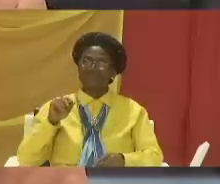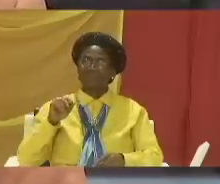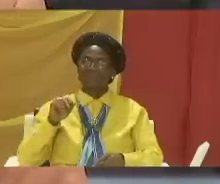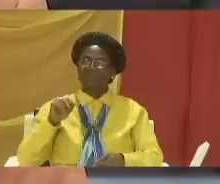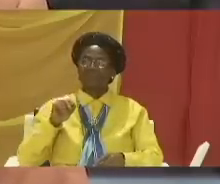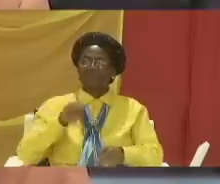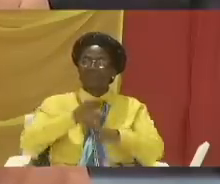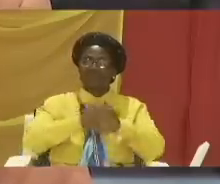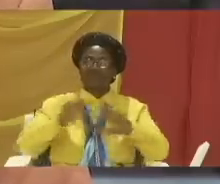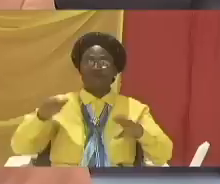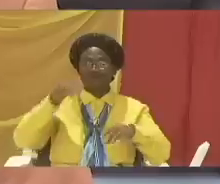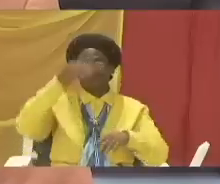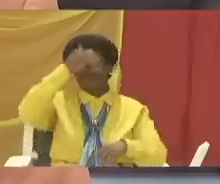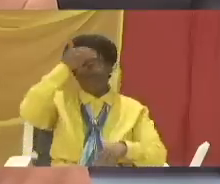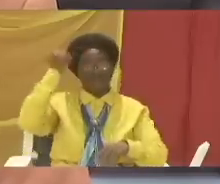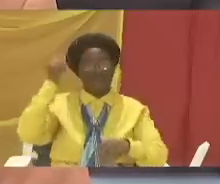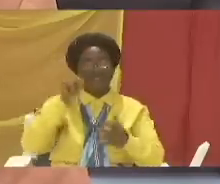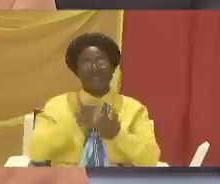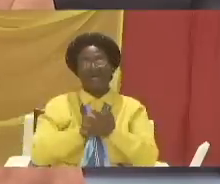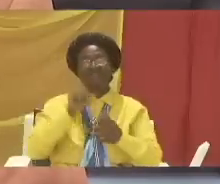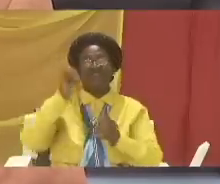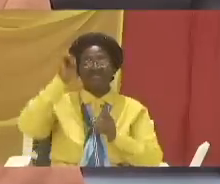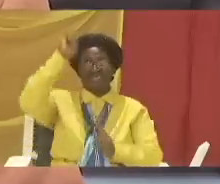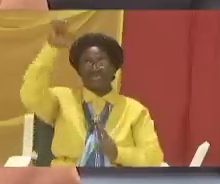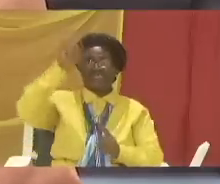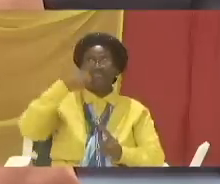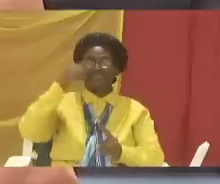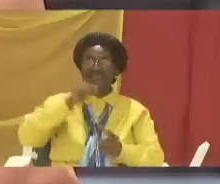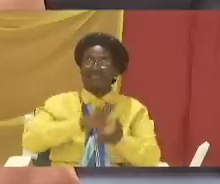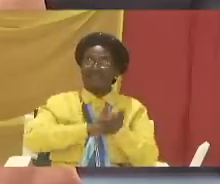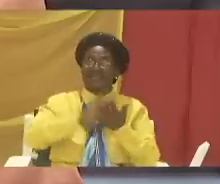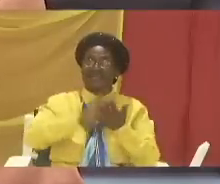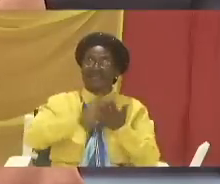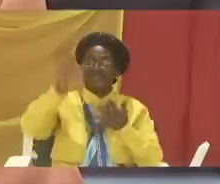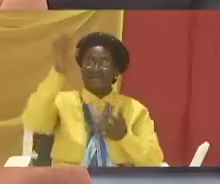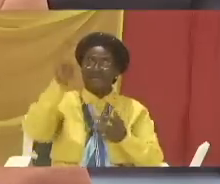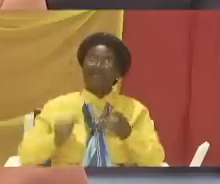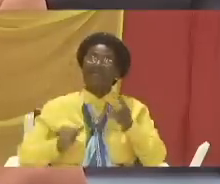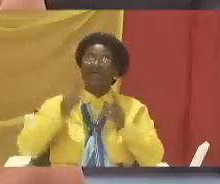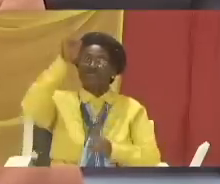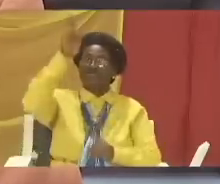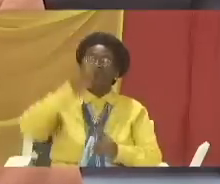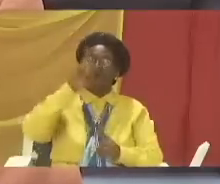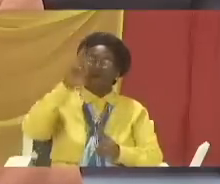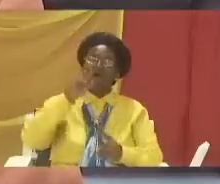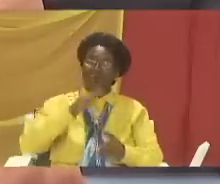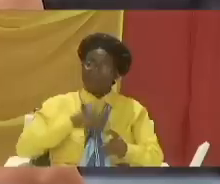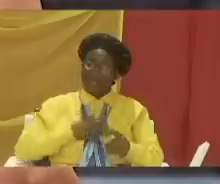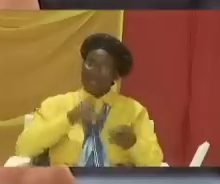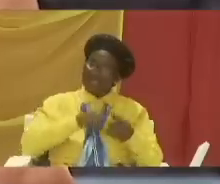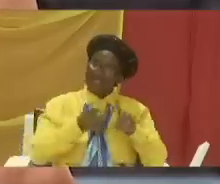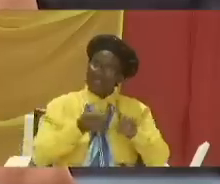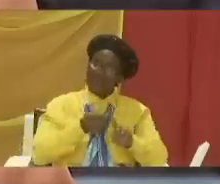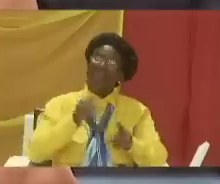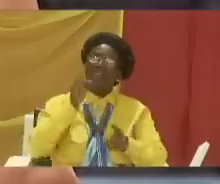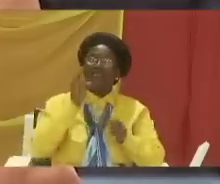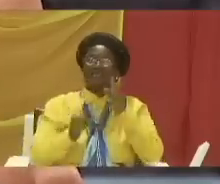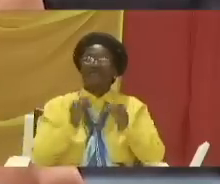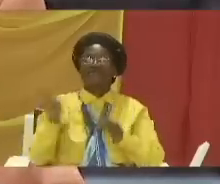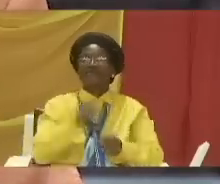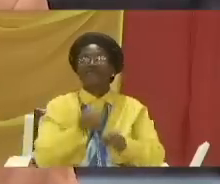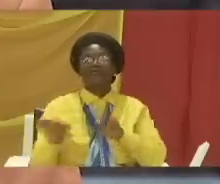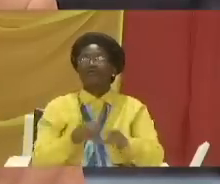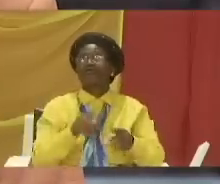Don't forget that he said clearly, you are my friends. If you do whatsoever I command you,